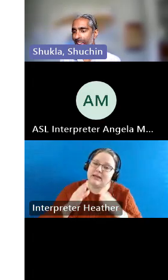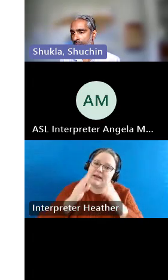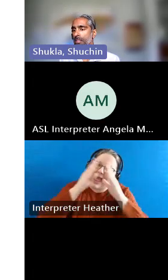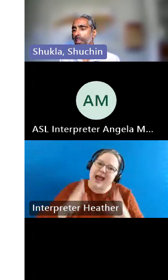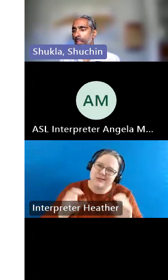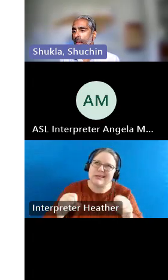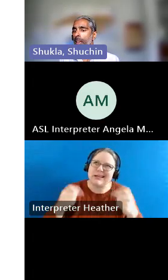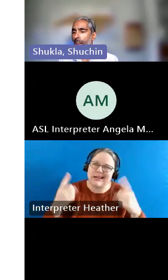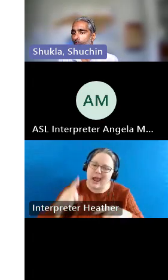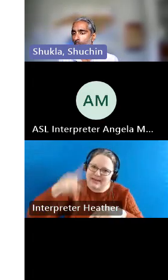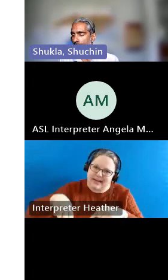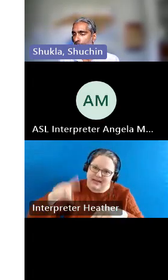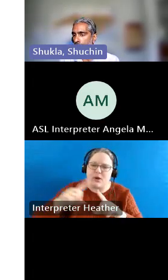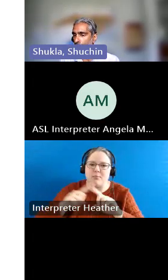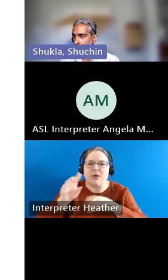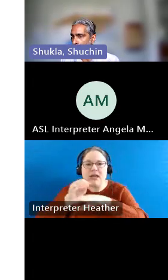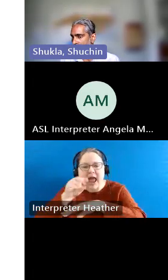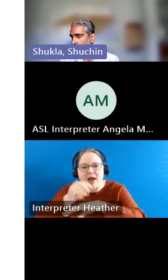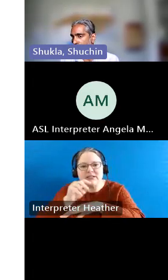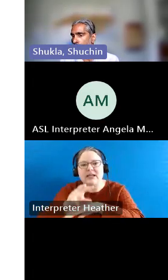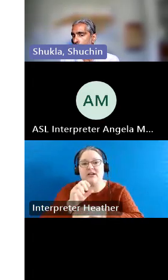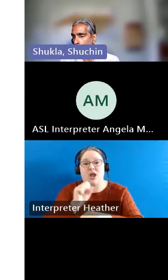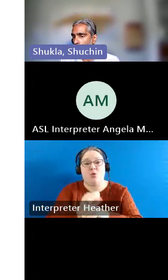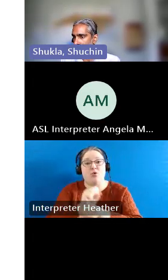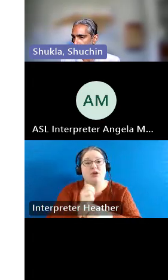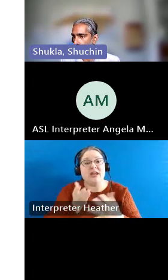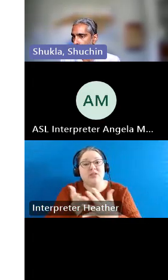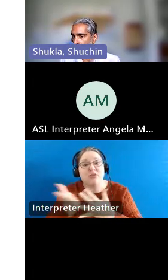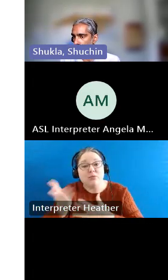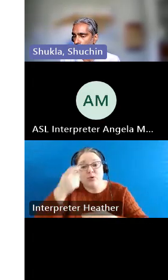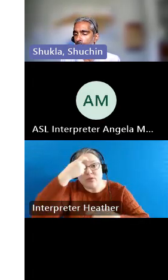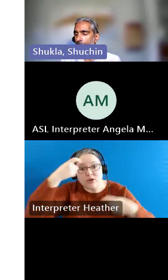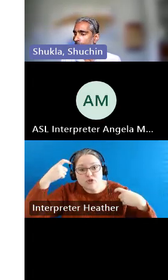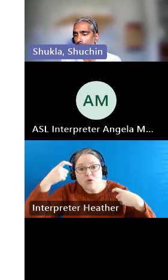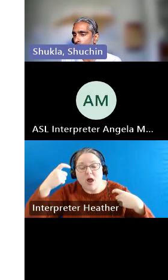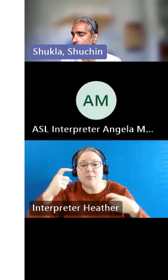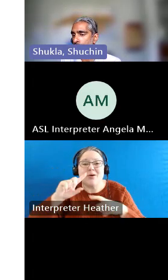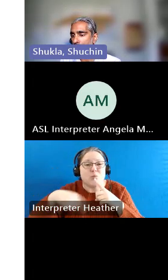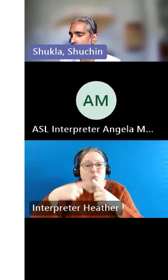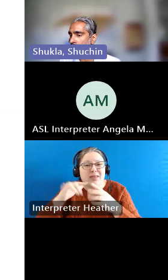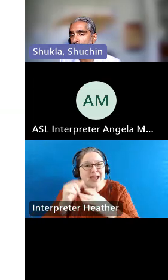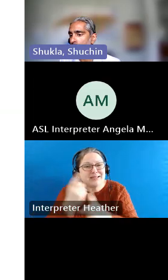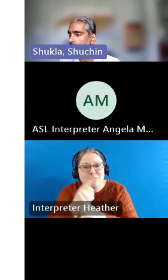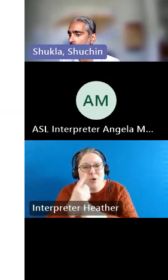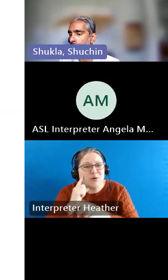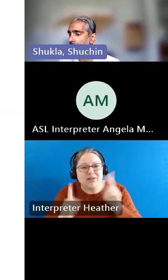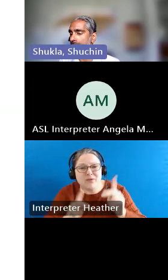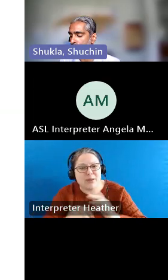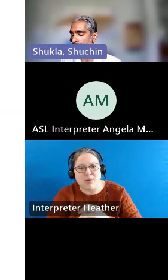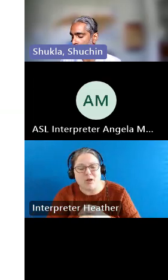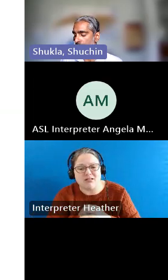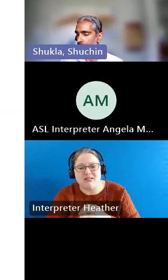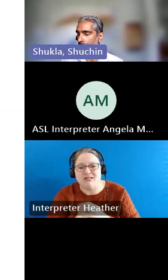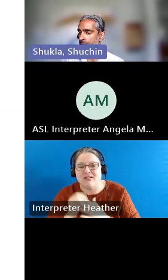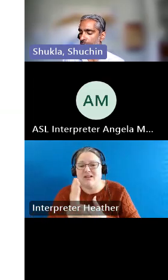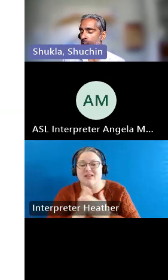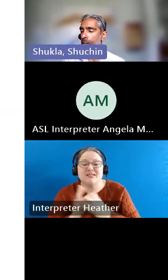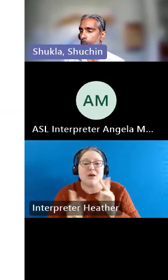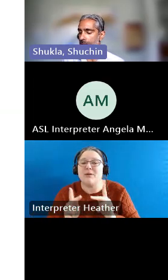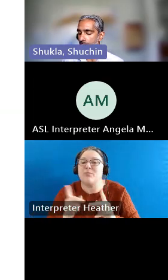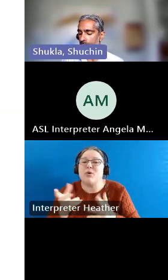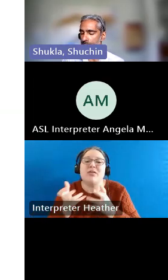here, but I'd say the counseling and kind of working through your traumas if and when that's appropriate for you. For a lot of people, it might just be getting past